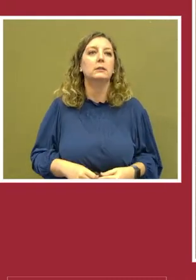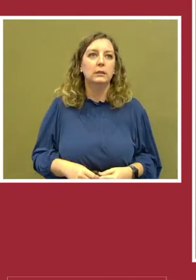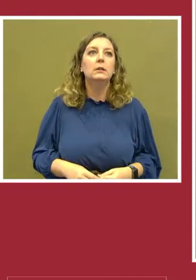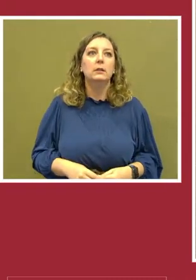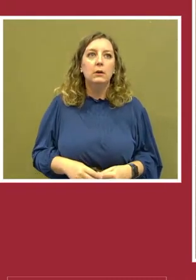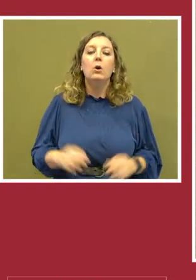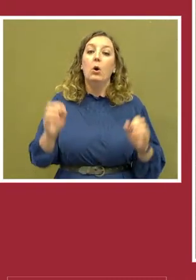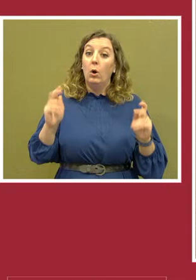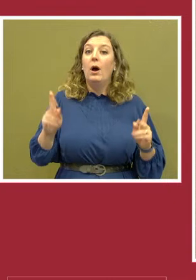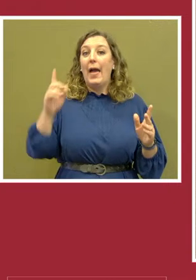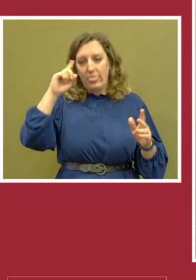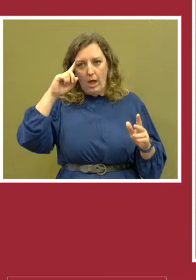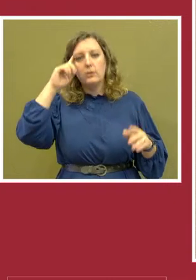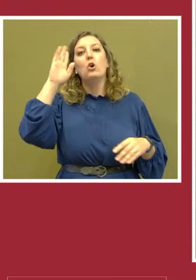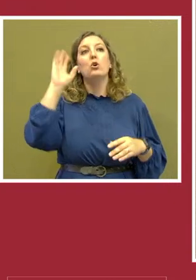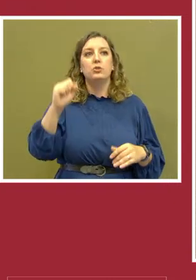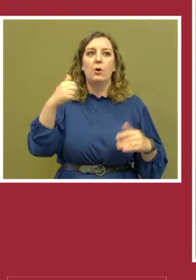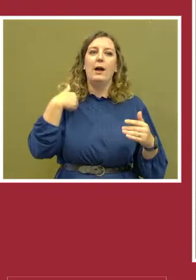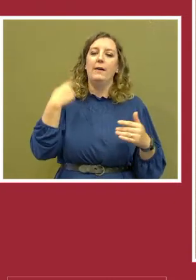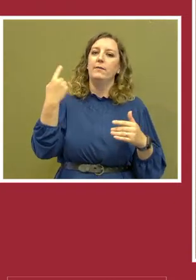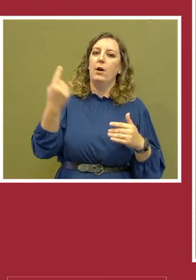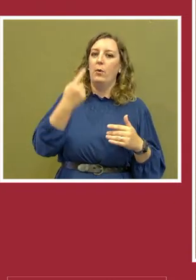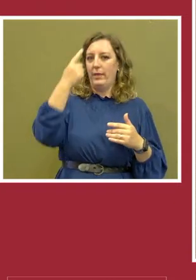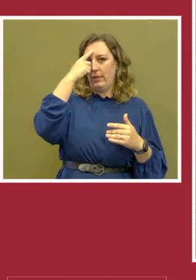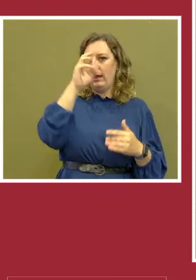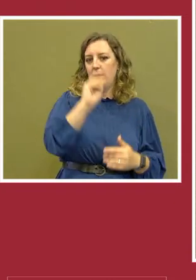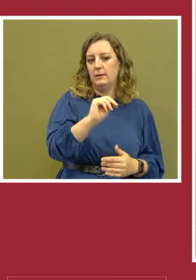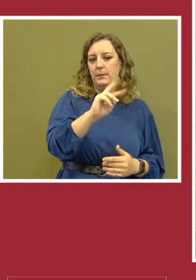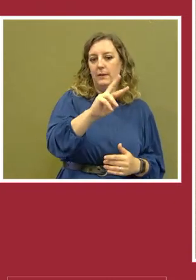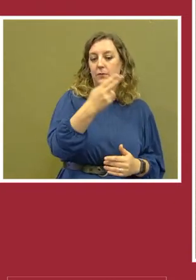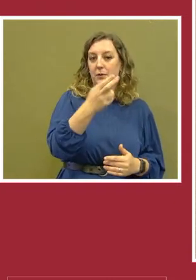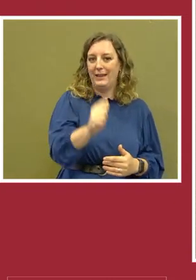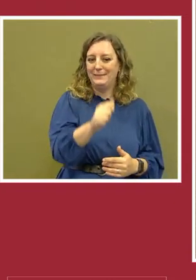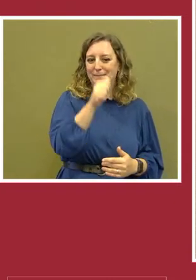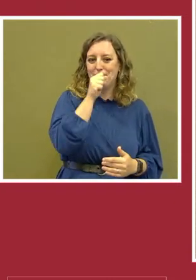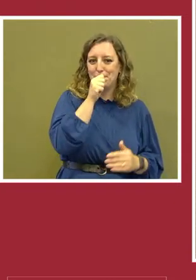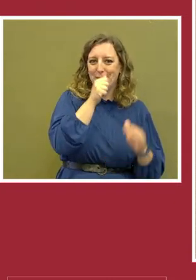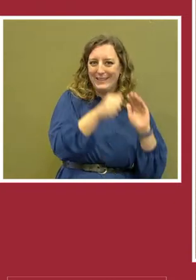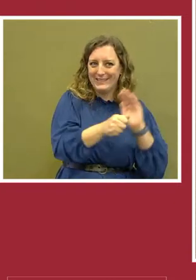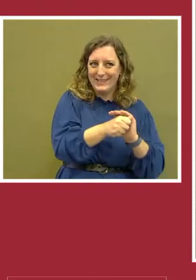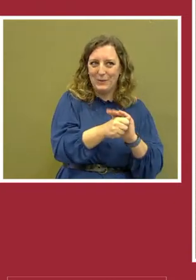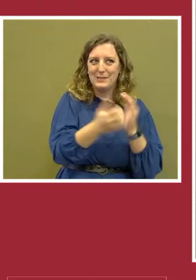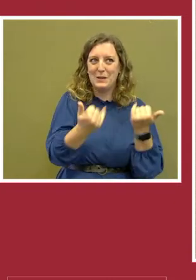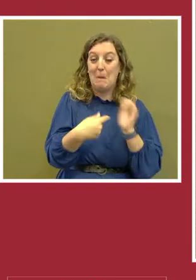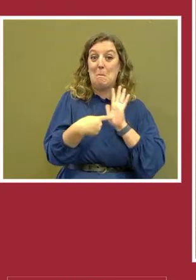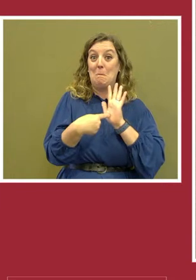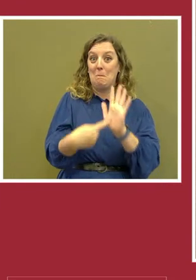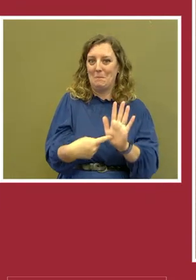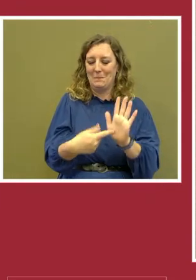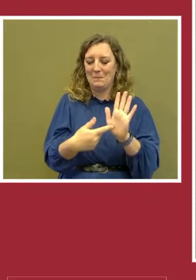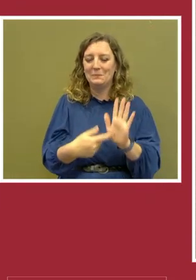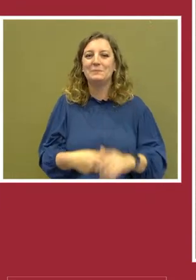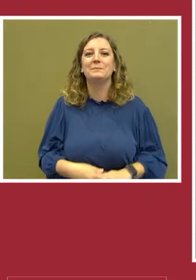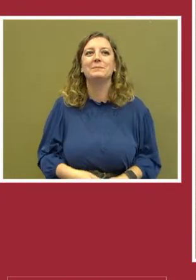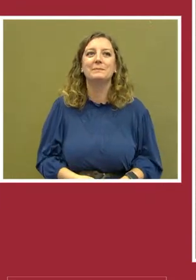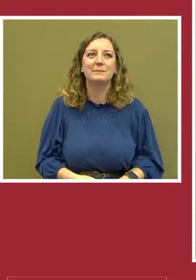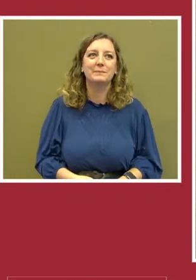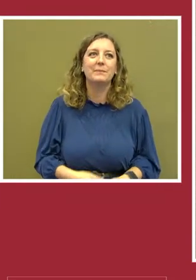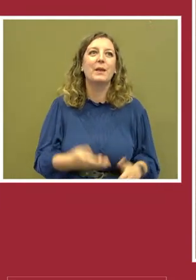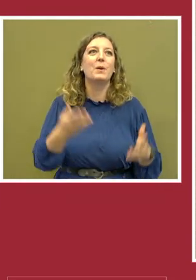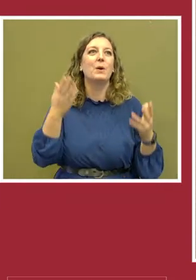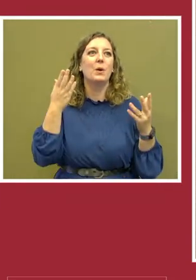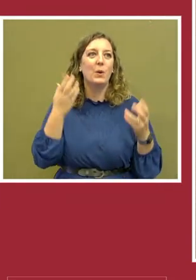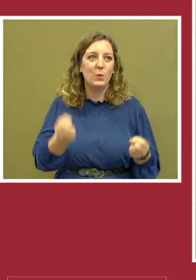We don't track it. So that's what I thought. So I've always thought it's Mountain View's hidden secret that nobody knows. So I'm about to reveal a big secret here.